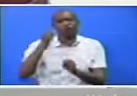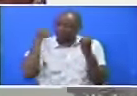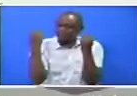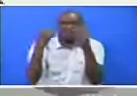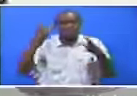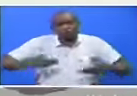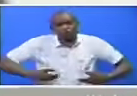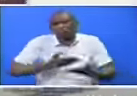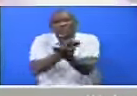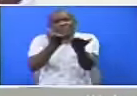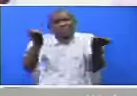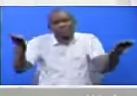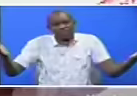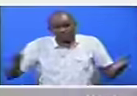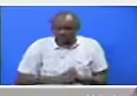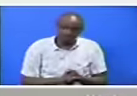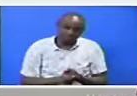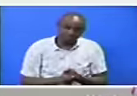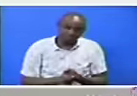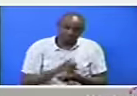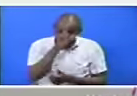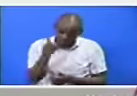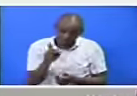mamilioni ya vijana wetu ambao wanataka kazi?